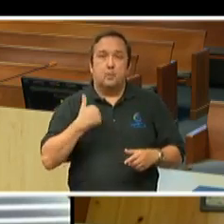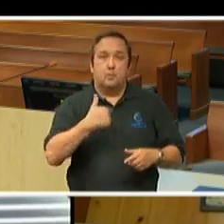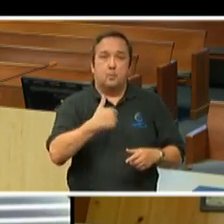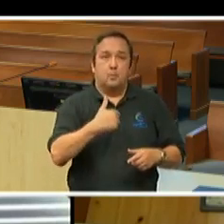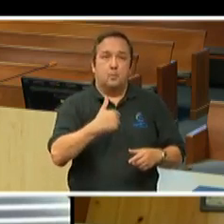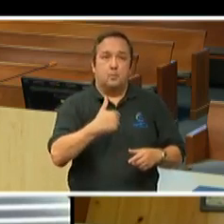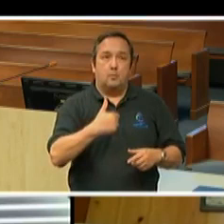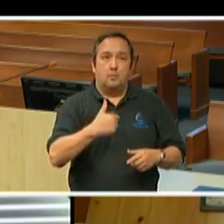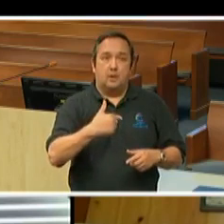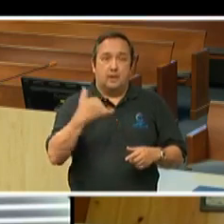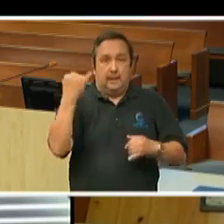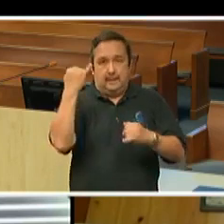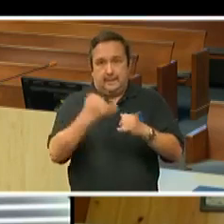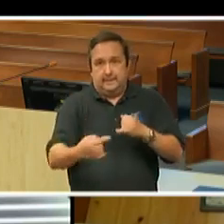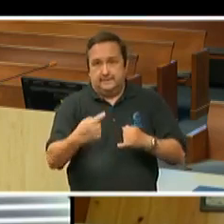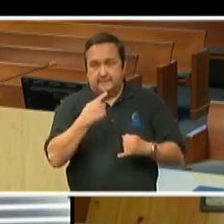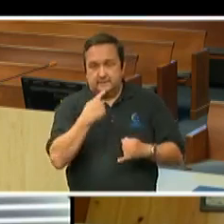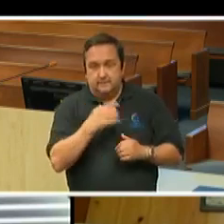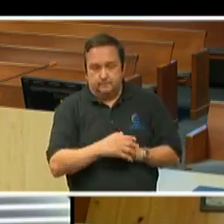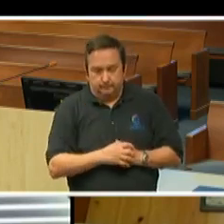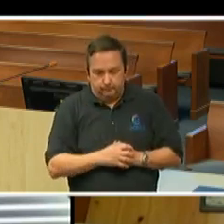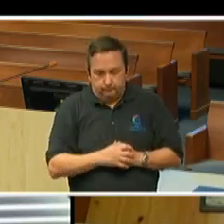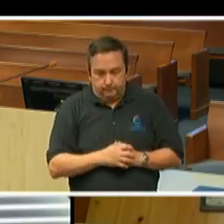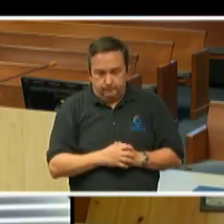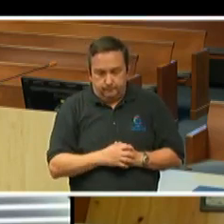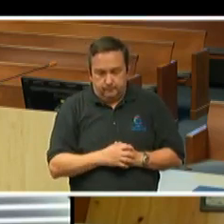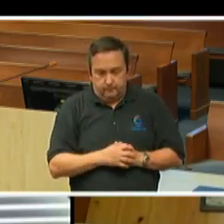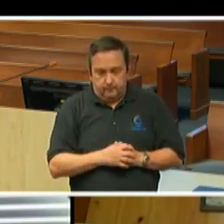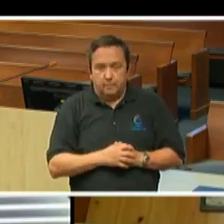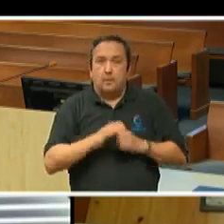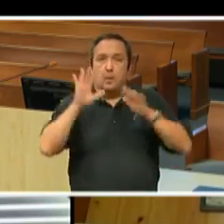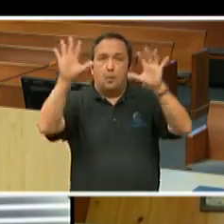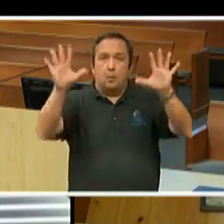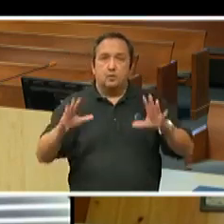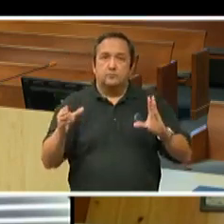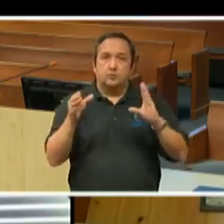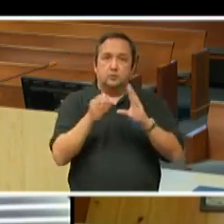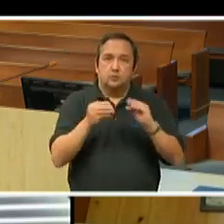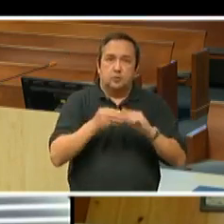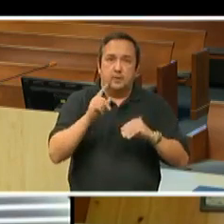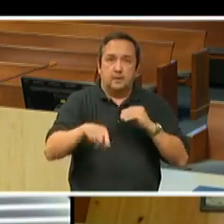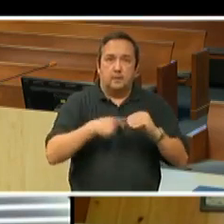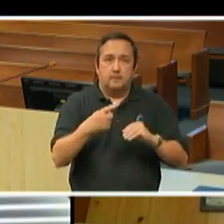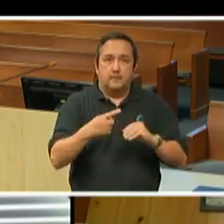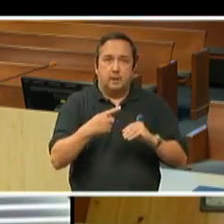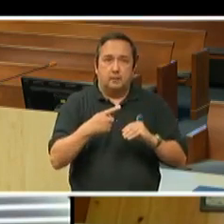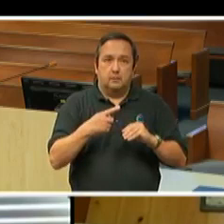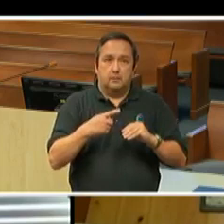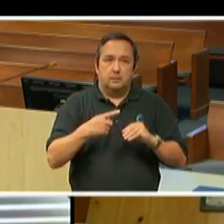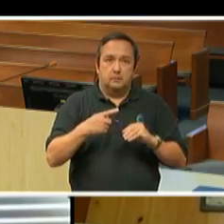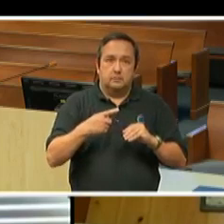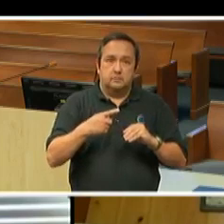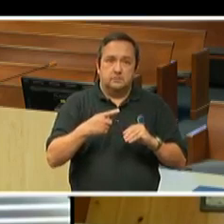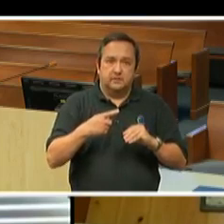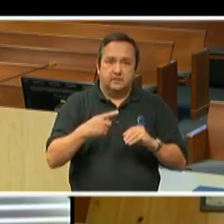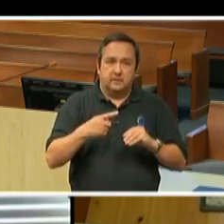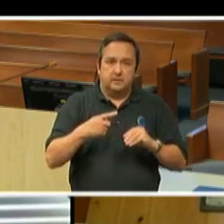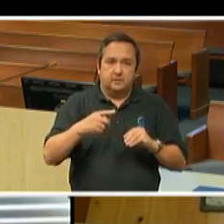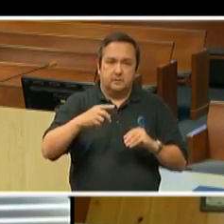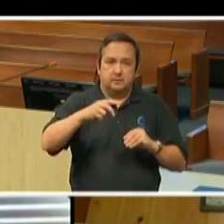the final thing I'll say is that great story about when JFK was